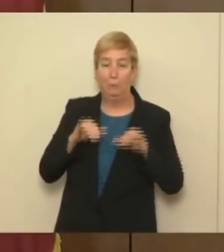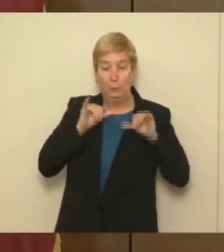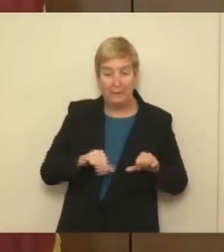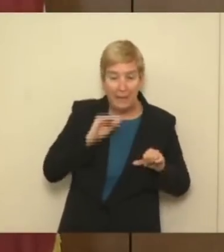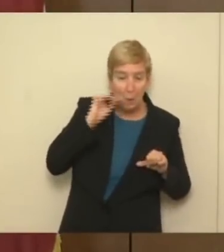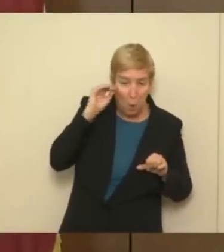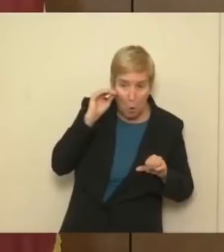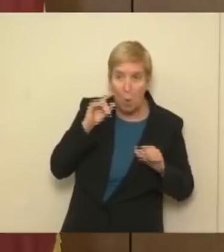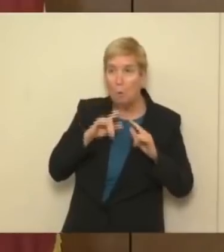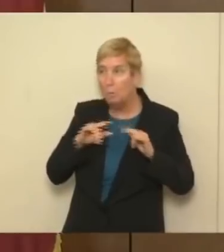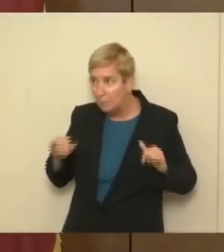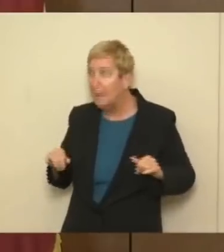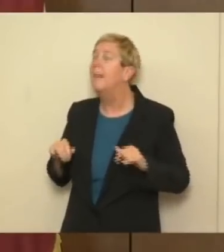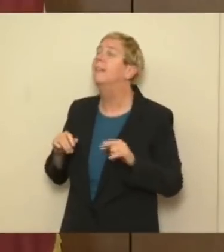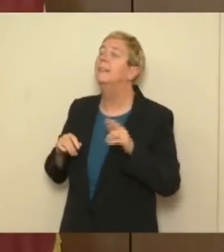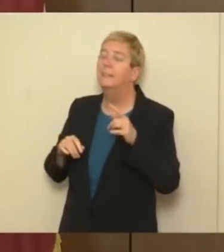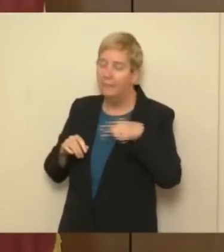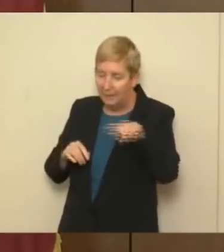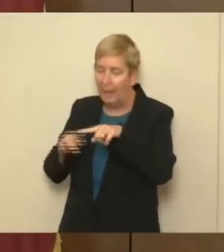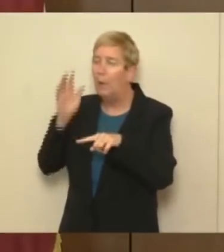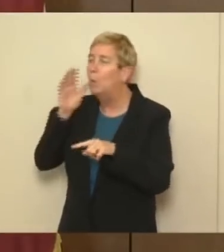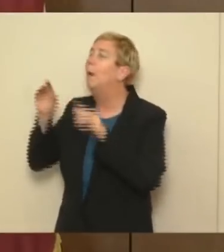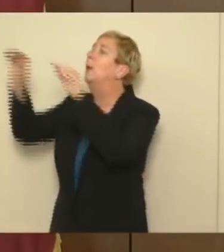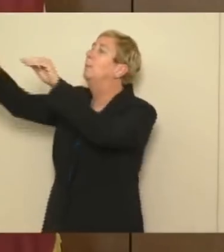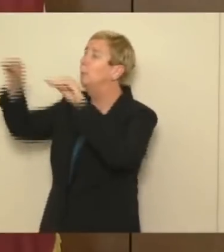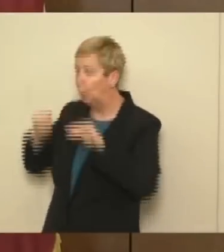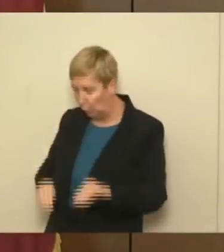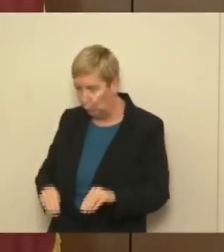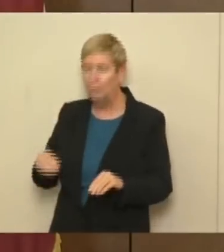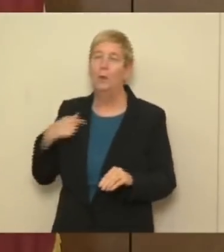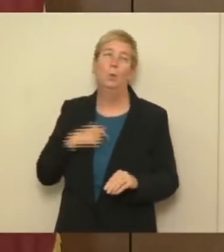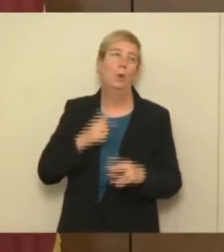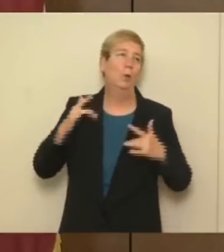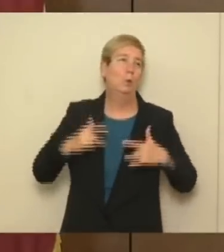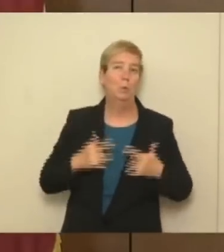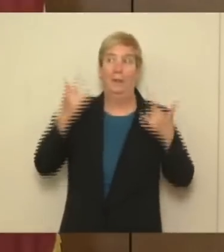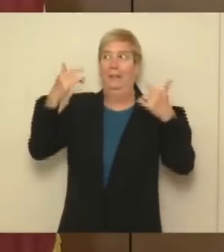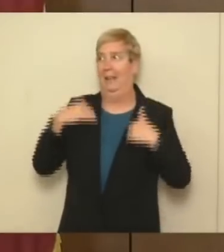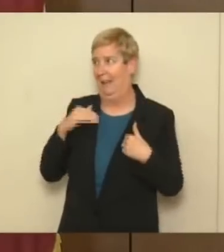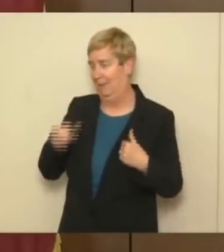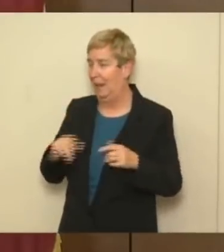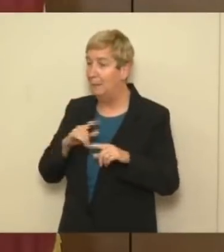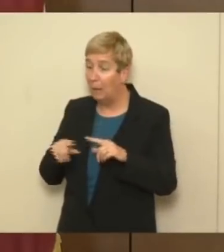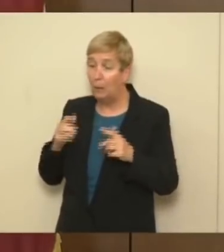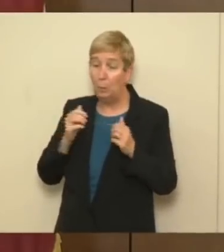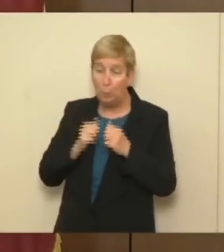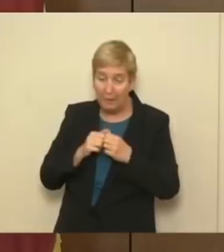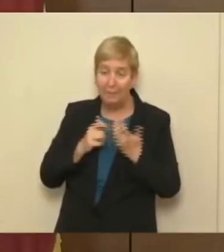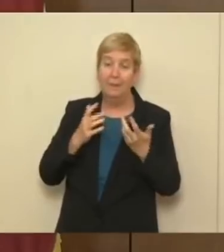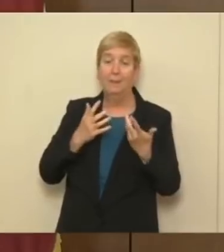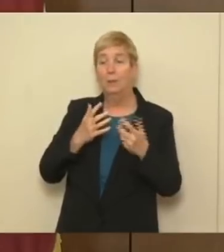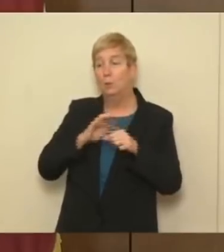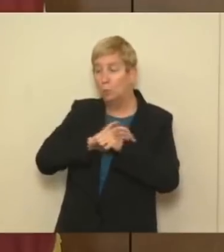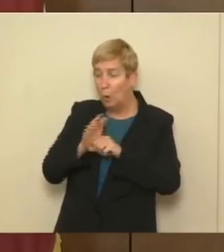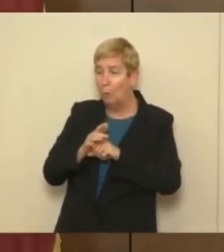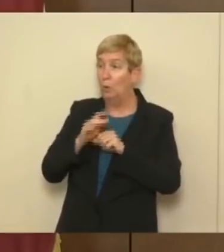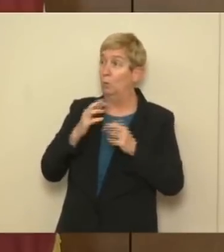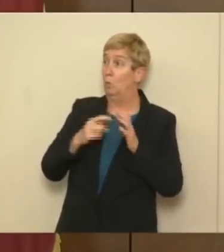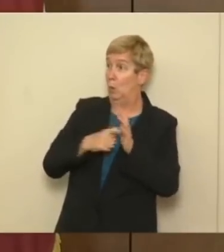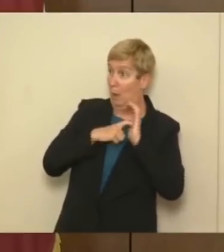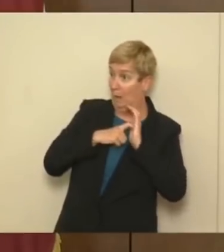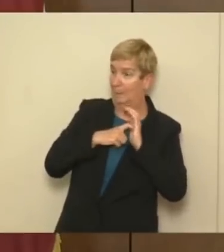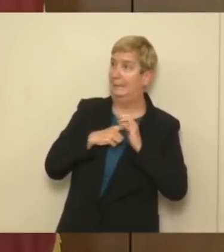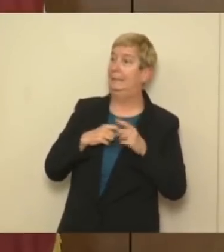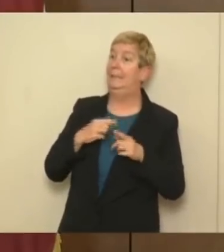are moving to New Mexico. We're going to be delighted to have them. With quarantine requirements, he is here